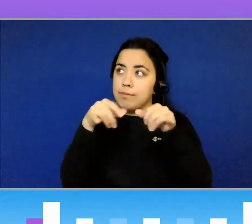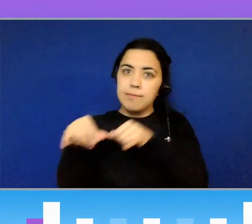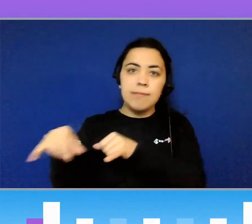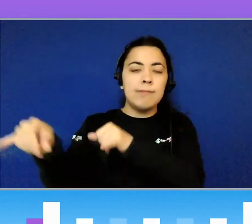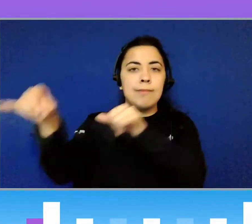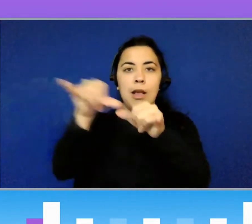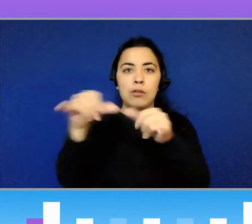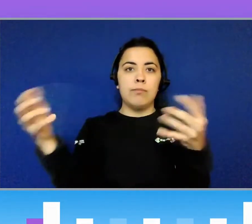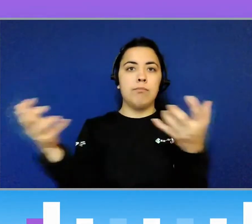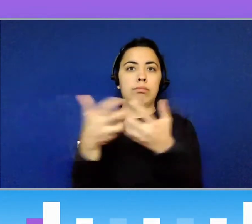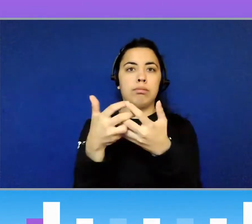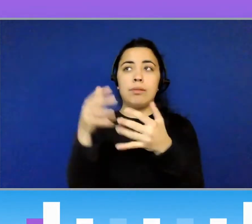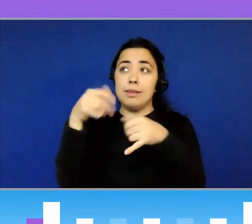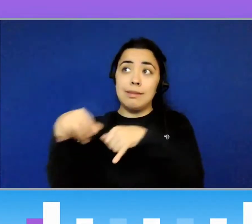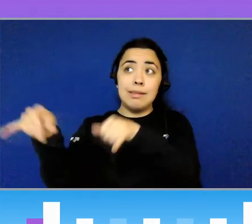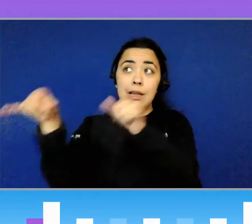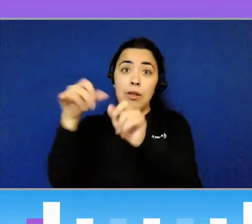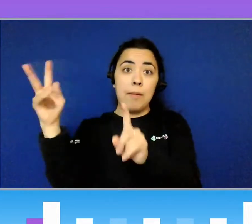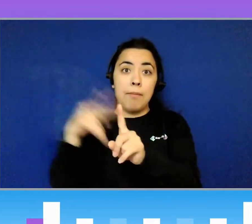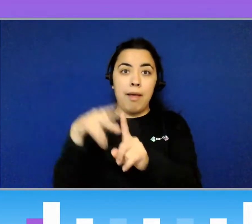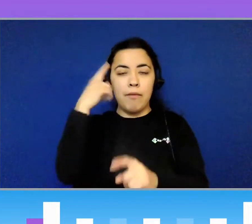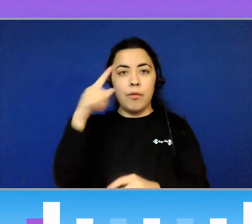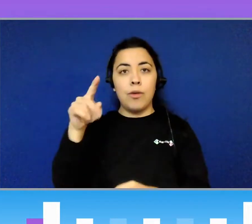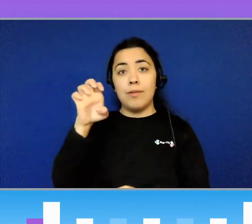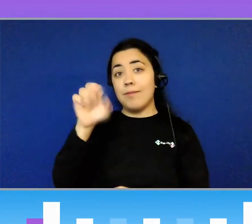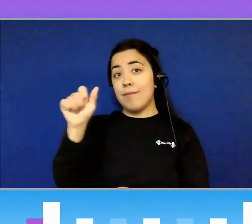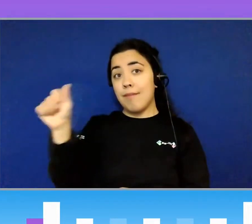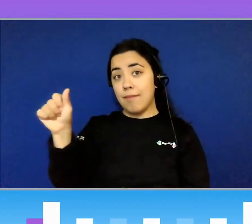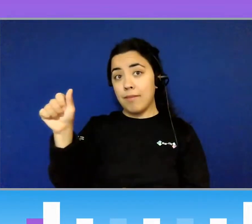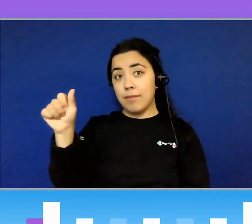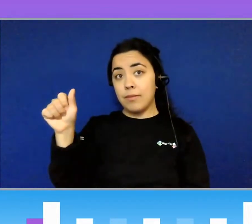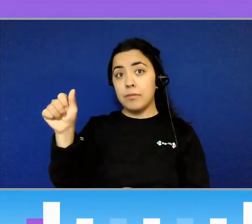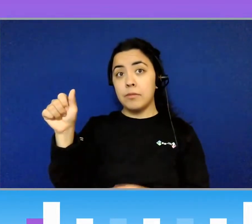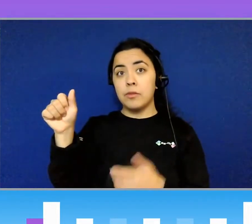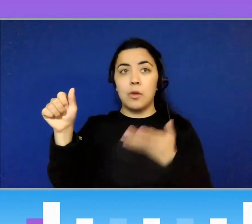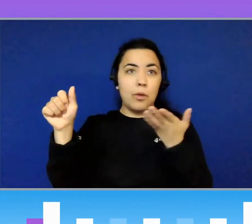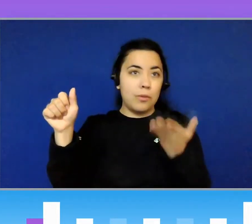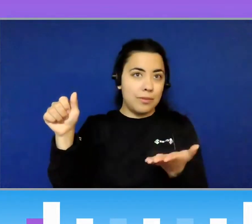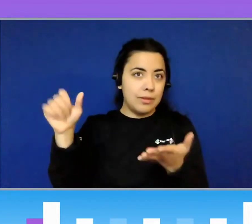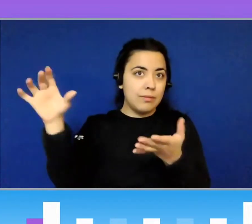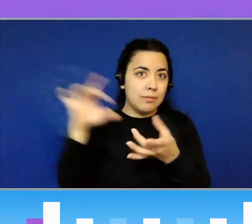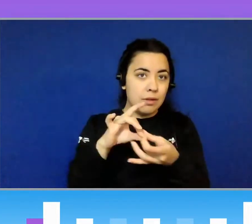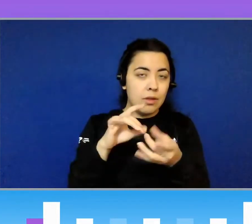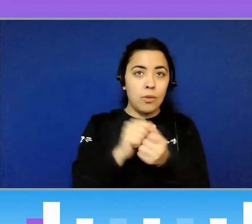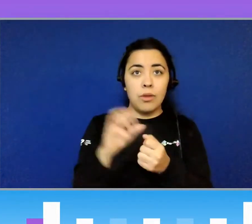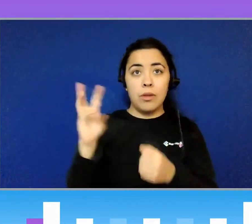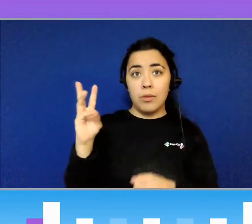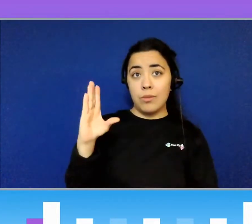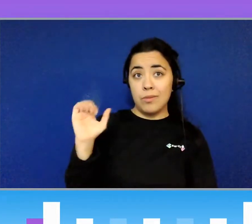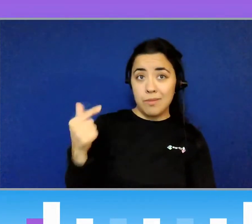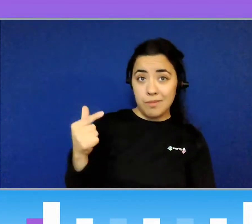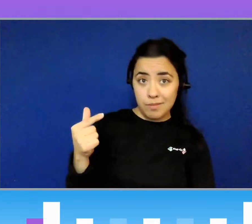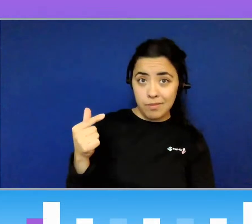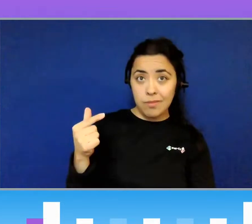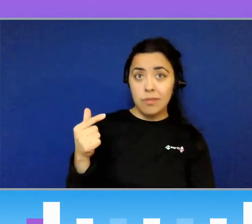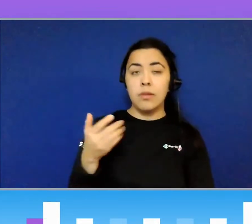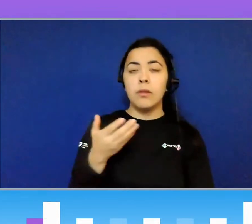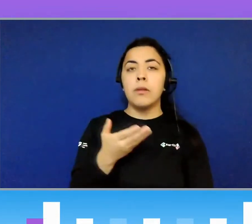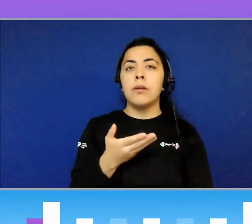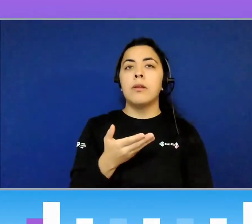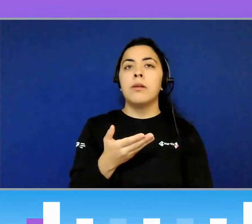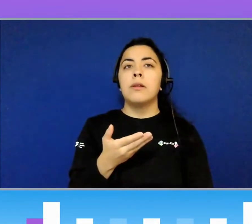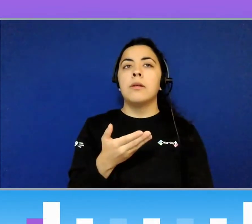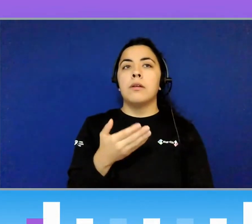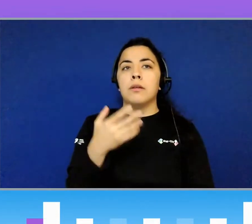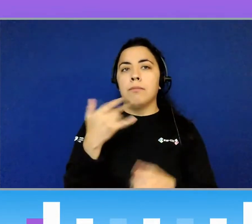that are applicable for the EAA. So in relation to the web, that is for the